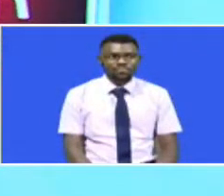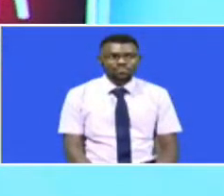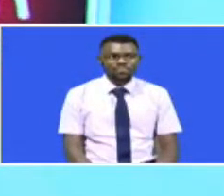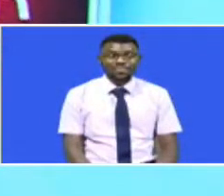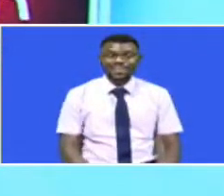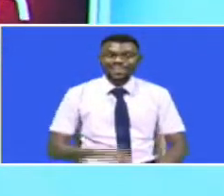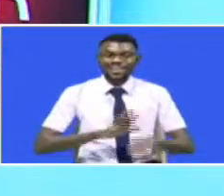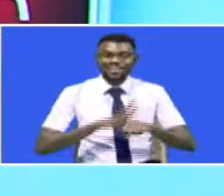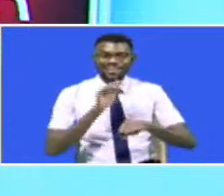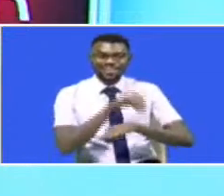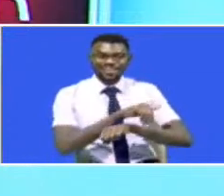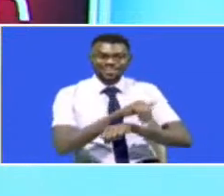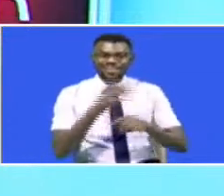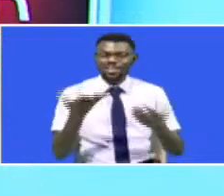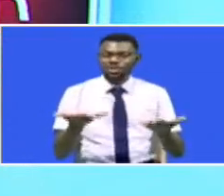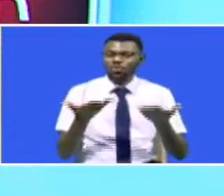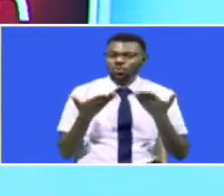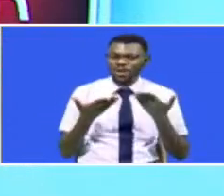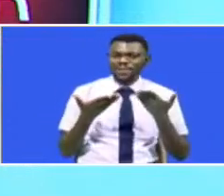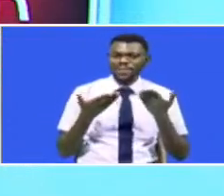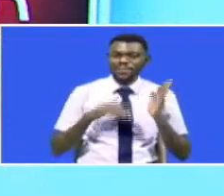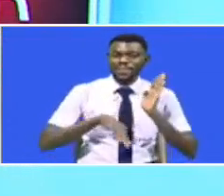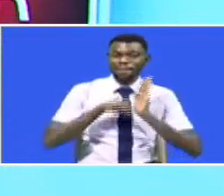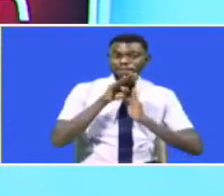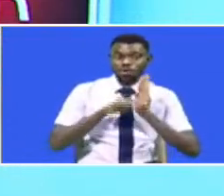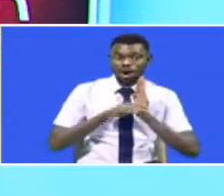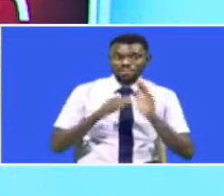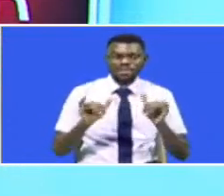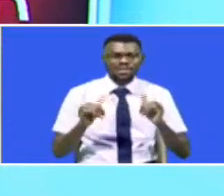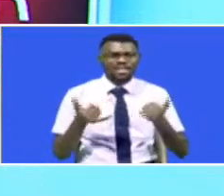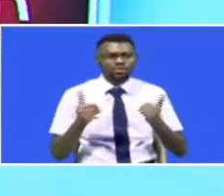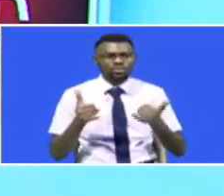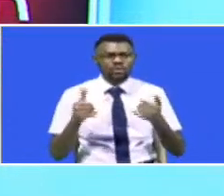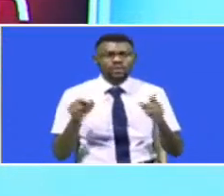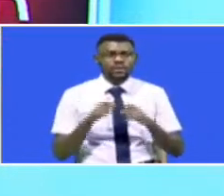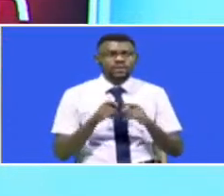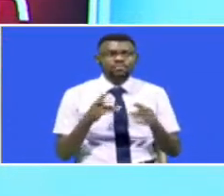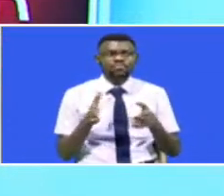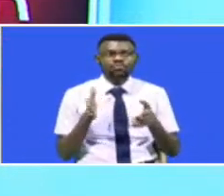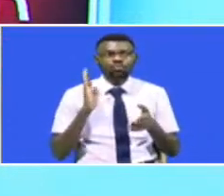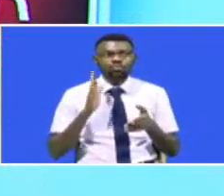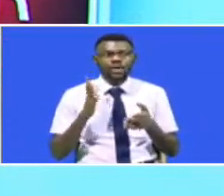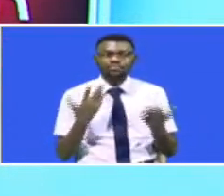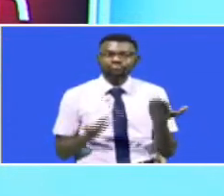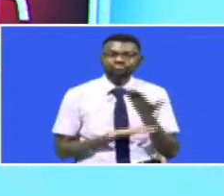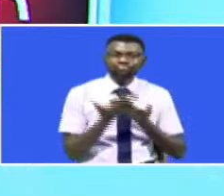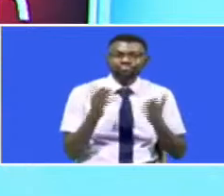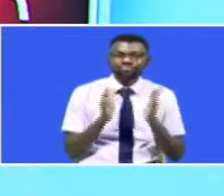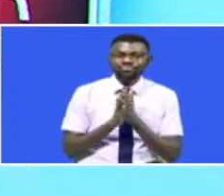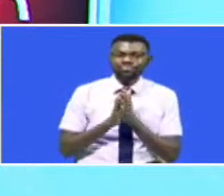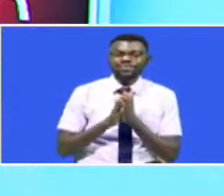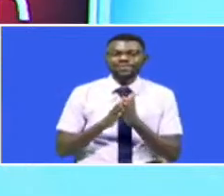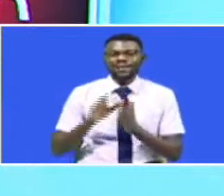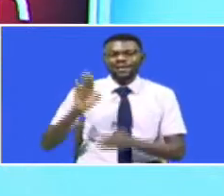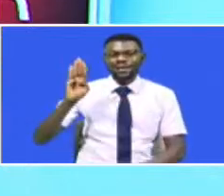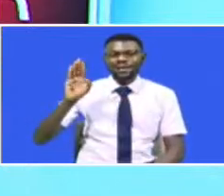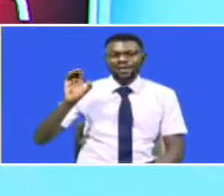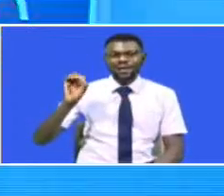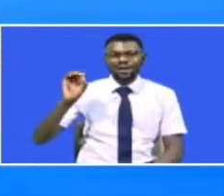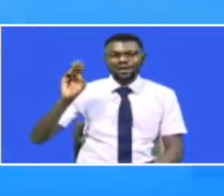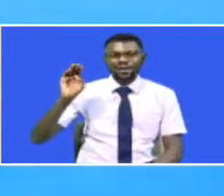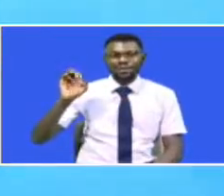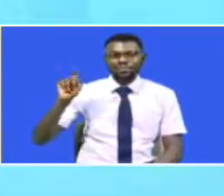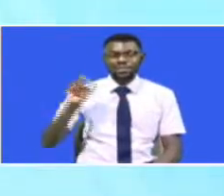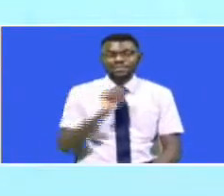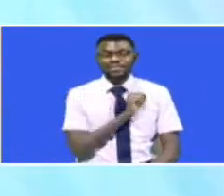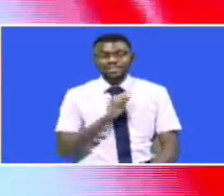Well, a very good evening and welcome to our broadcast. Tonight, I speak to Bomet Senator Hilary Segei,